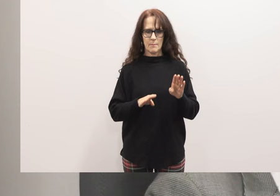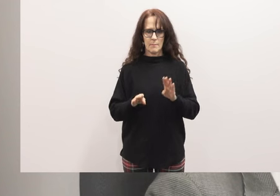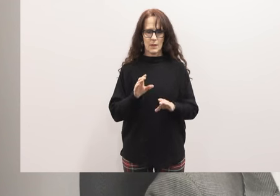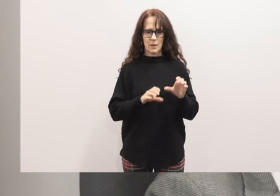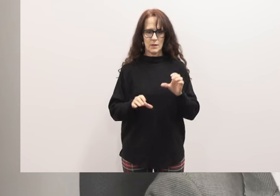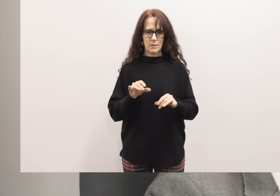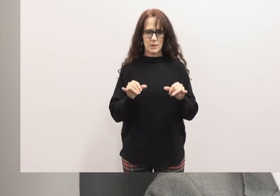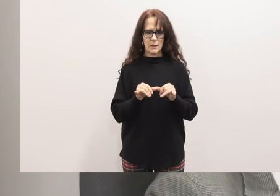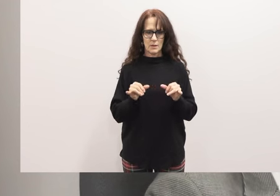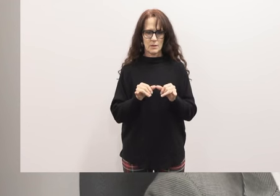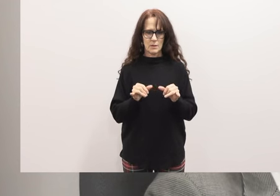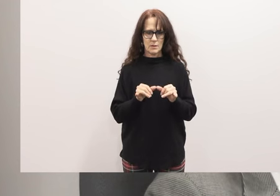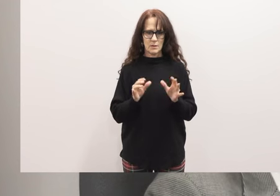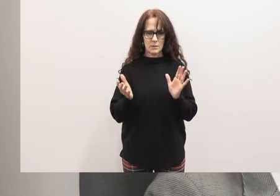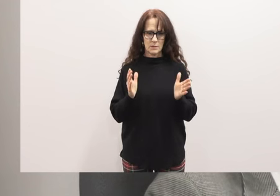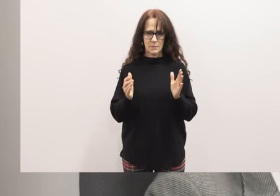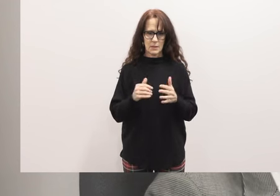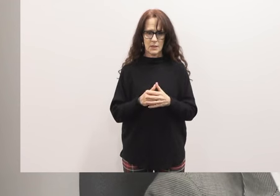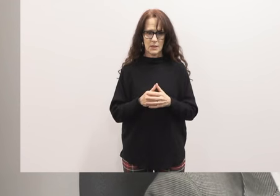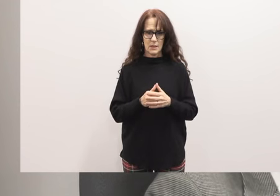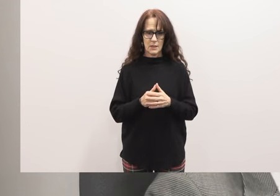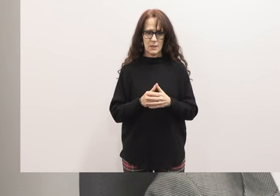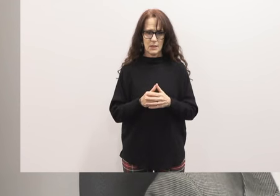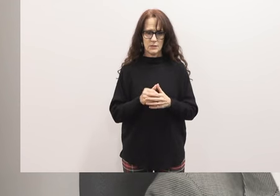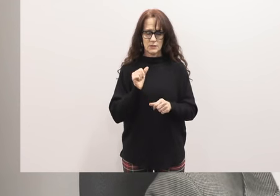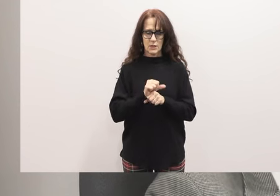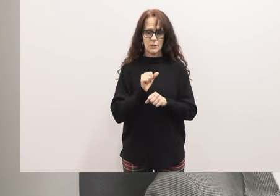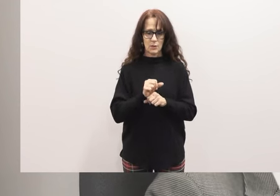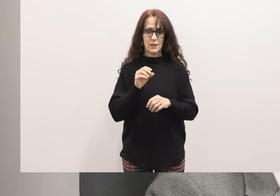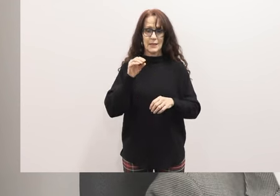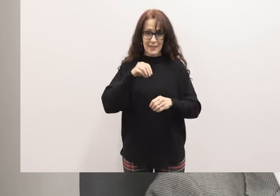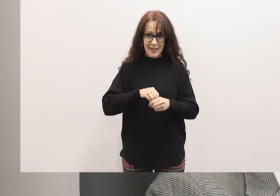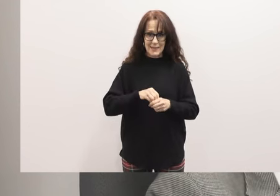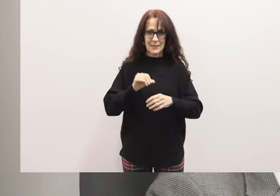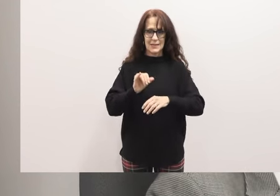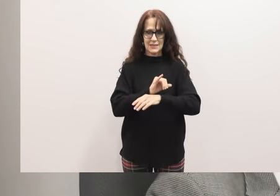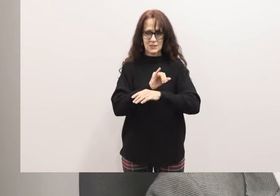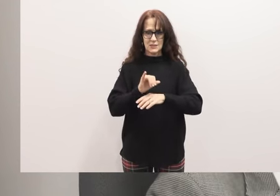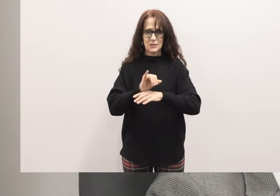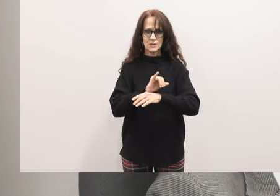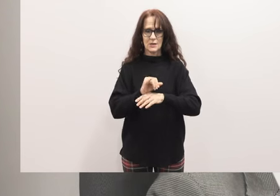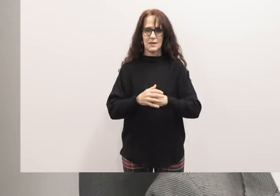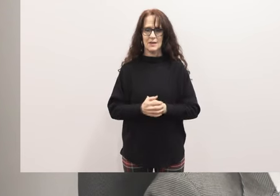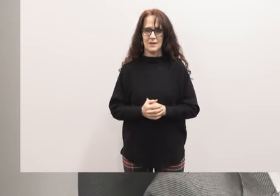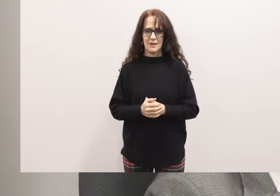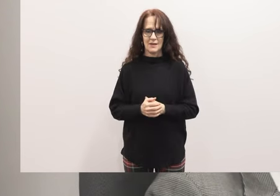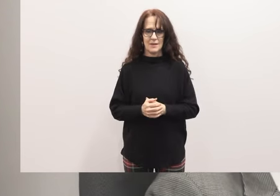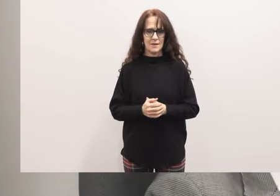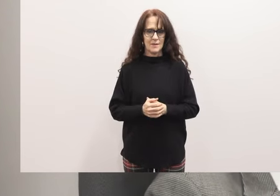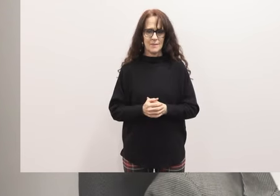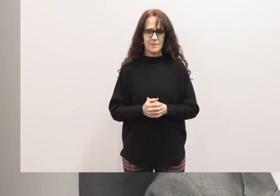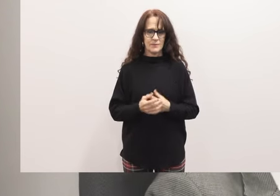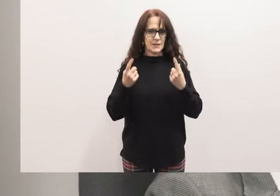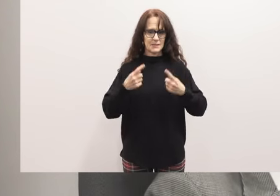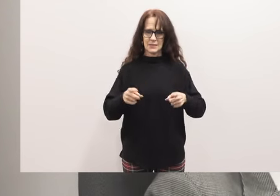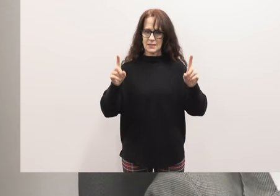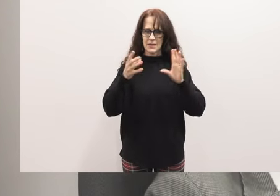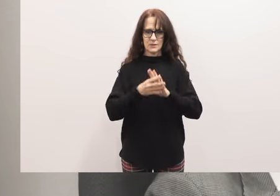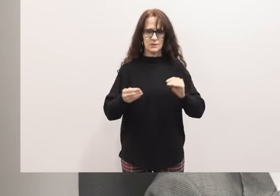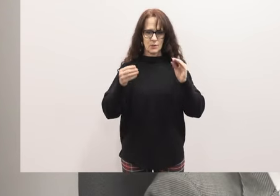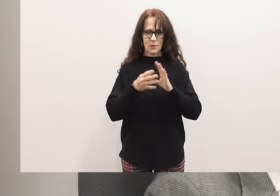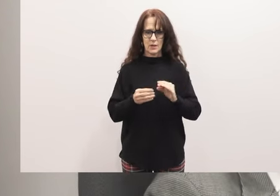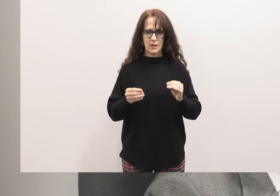a biochemical engineer, something like that, but she's working in the industry, and she's quite the success story, and